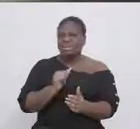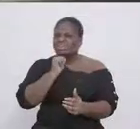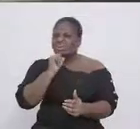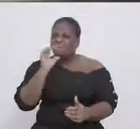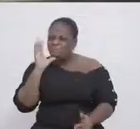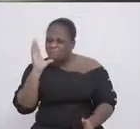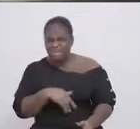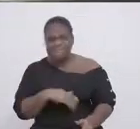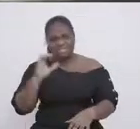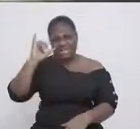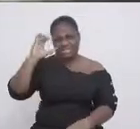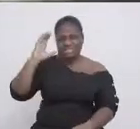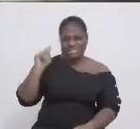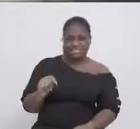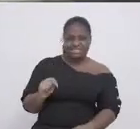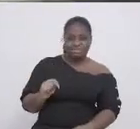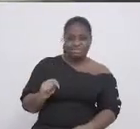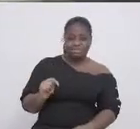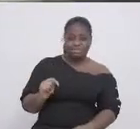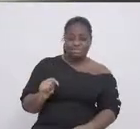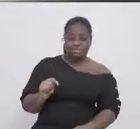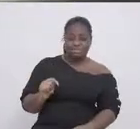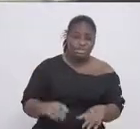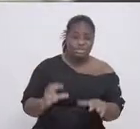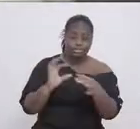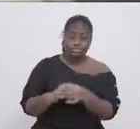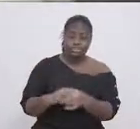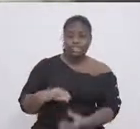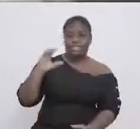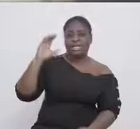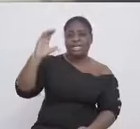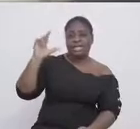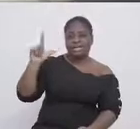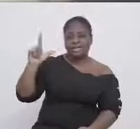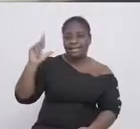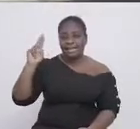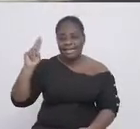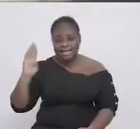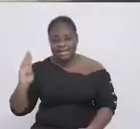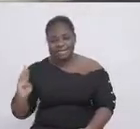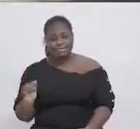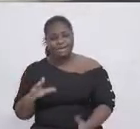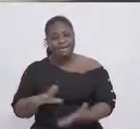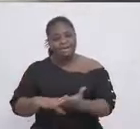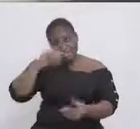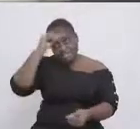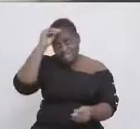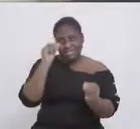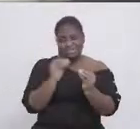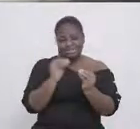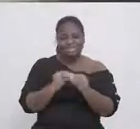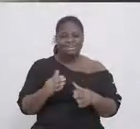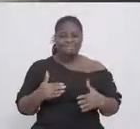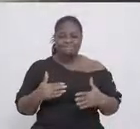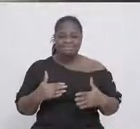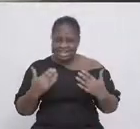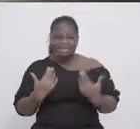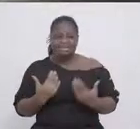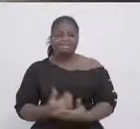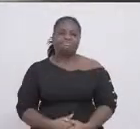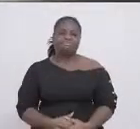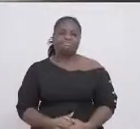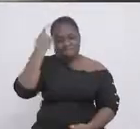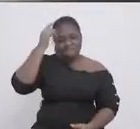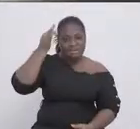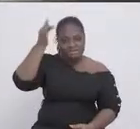ever since I came to Ghana Code Club, I've learned more and I know more, and I'm also excited for my